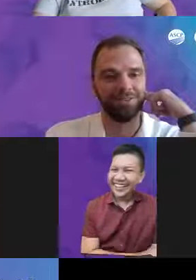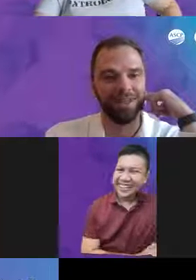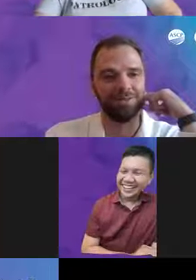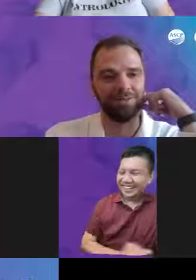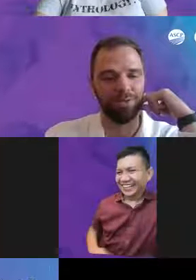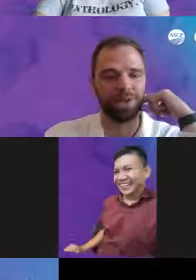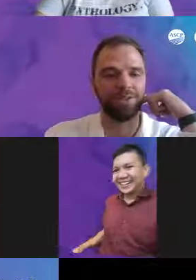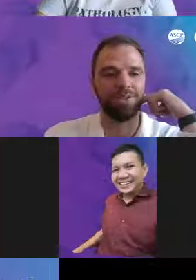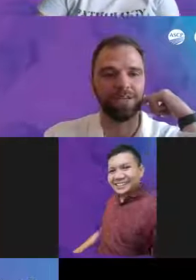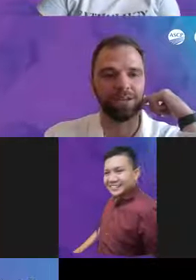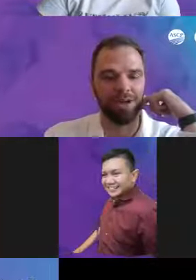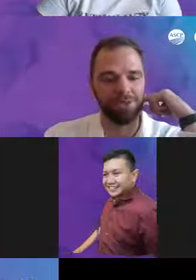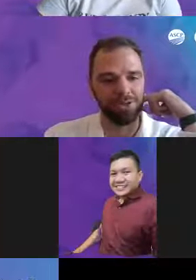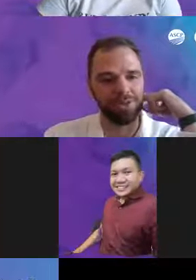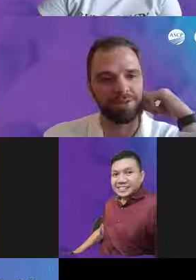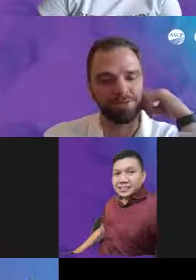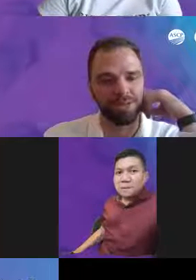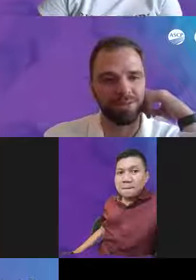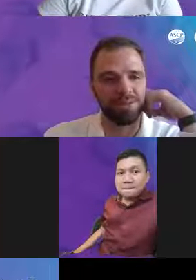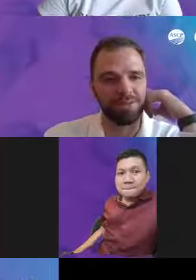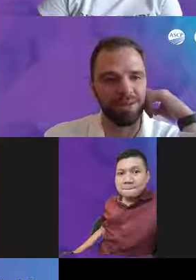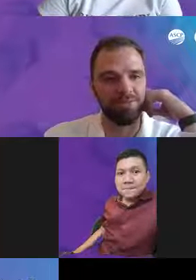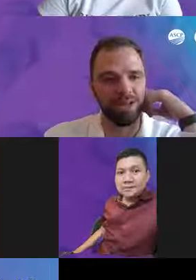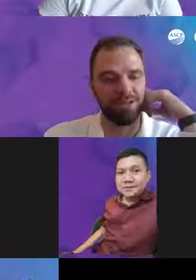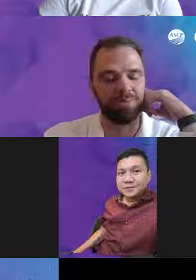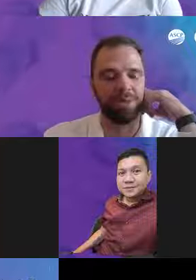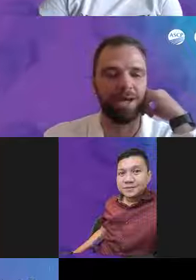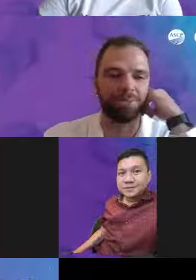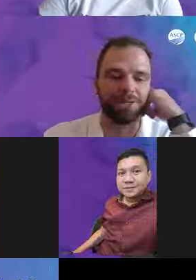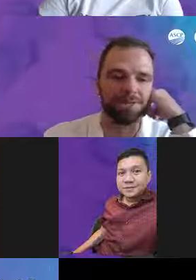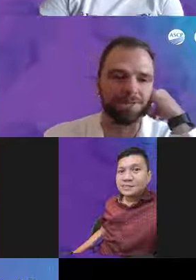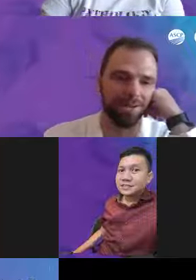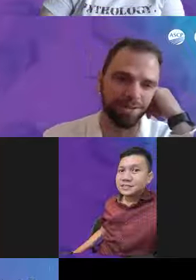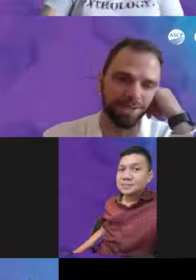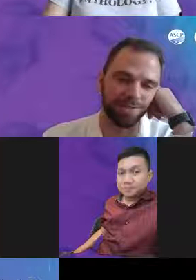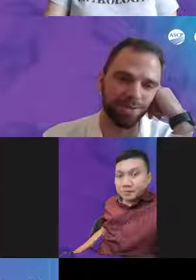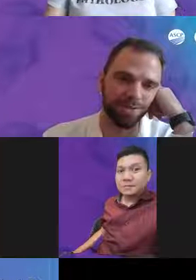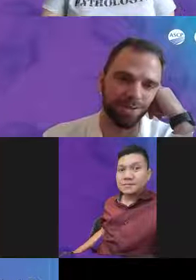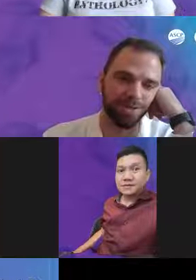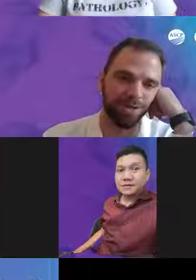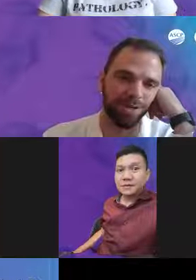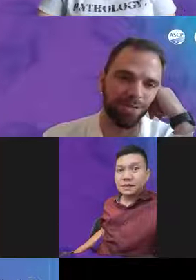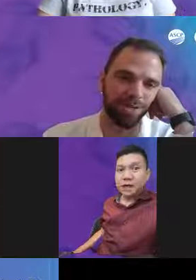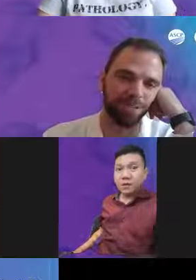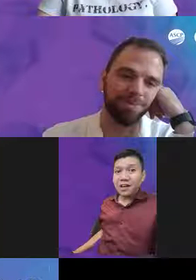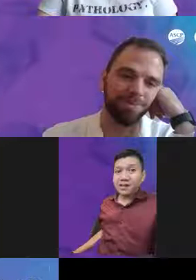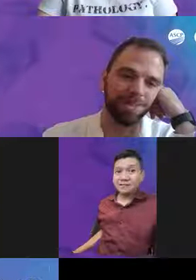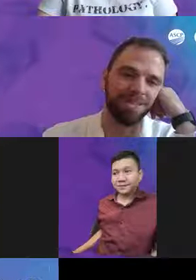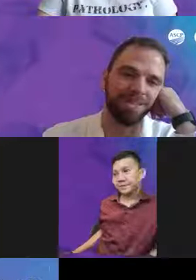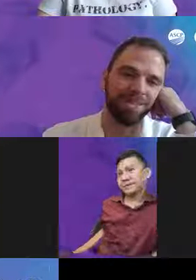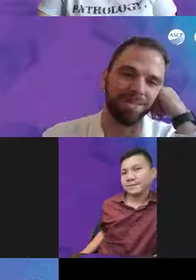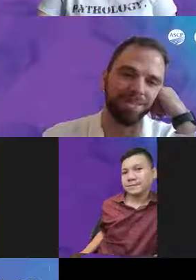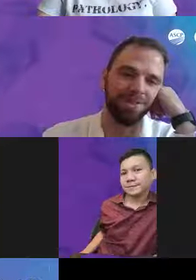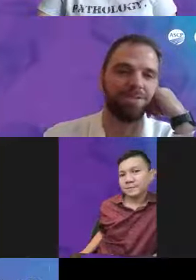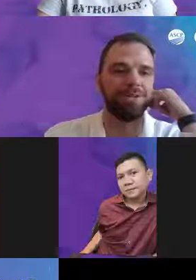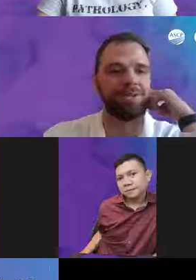Yeah, we actually do get zoo specimens at Baptist for the Jacksonville Zoo. So the